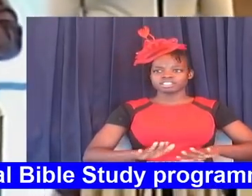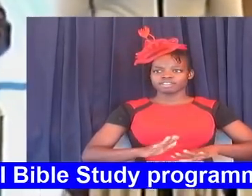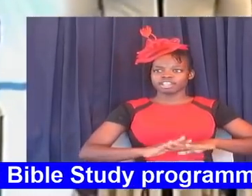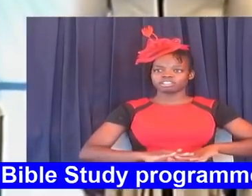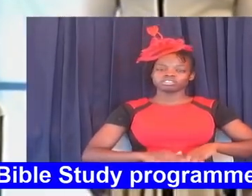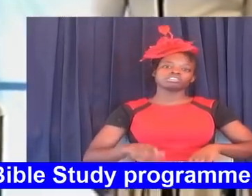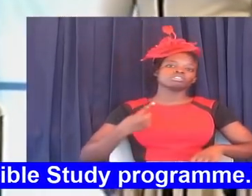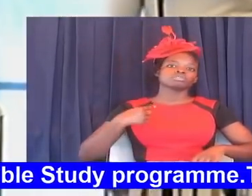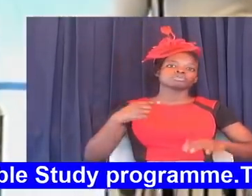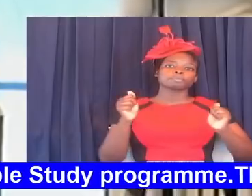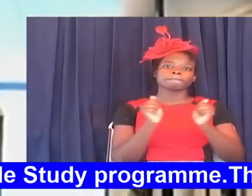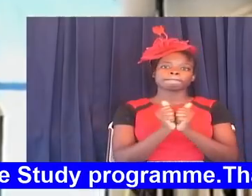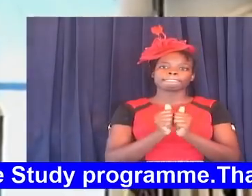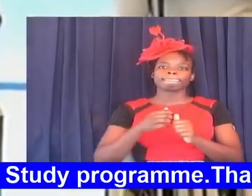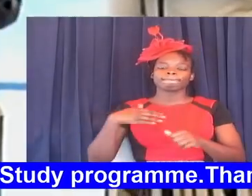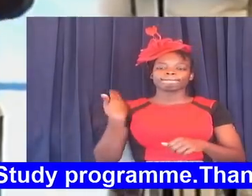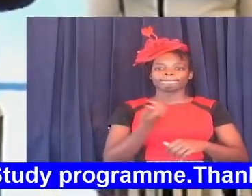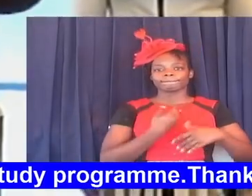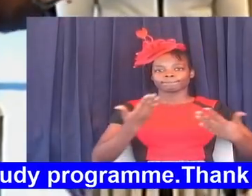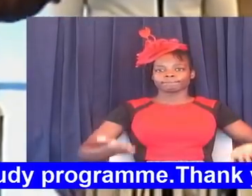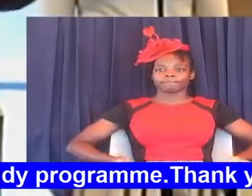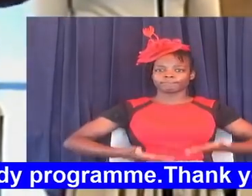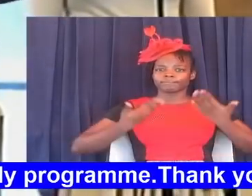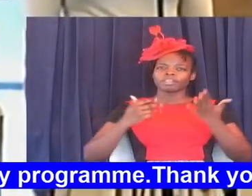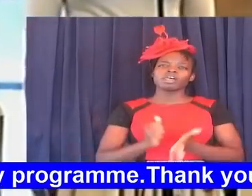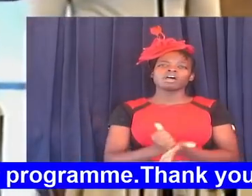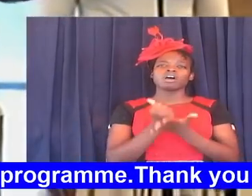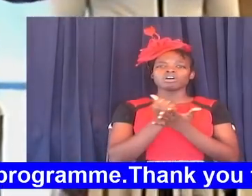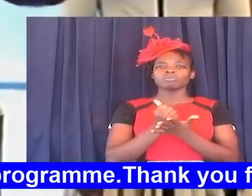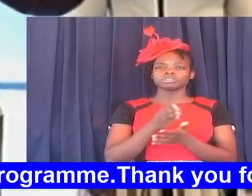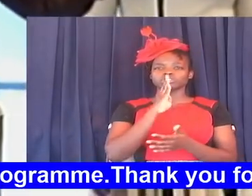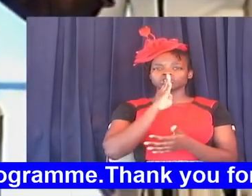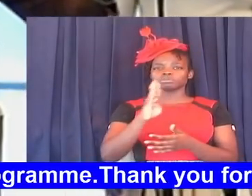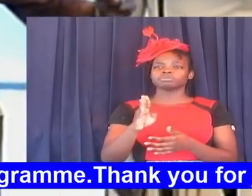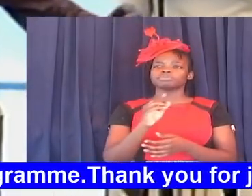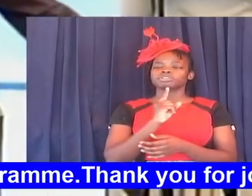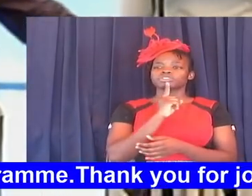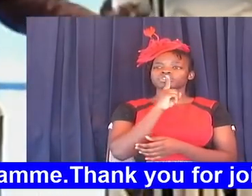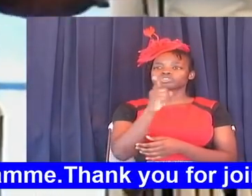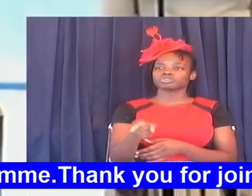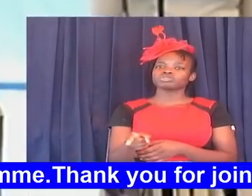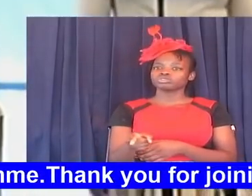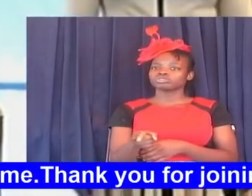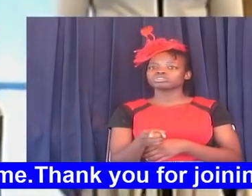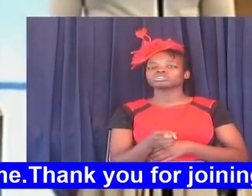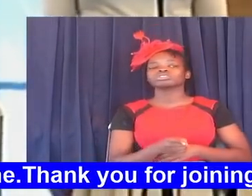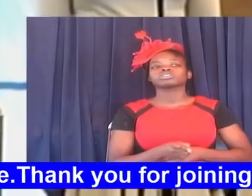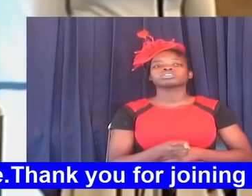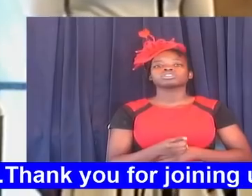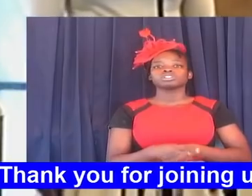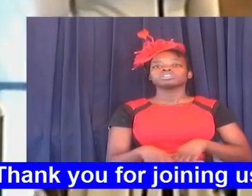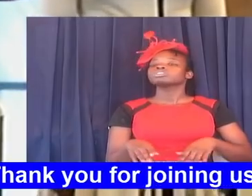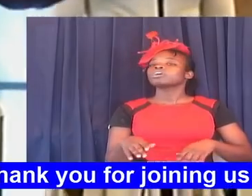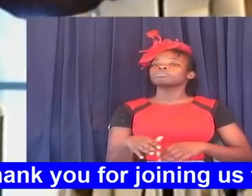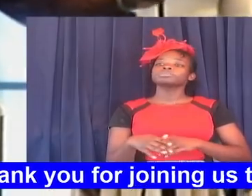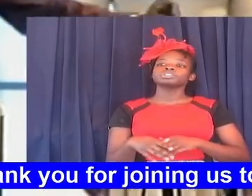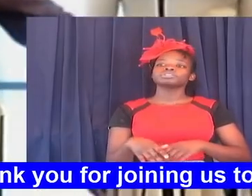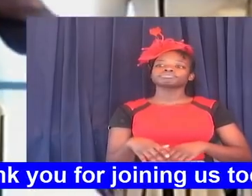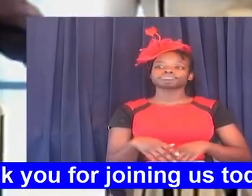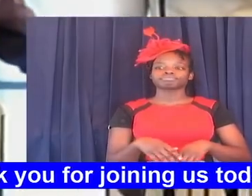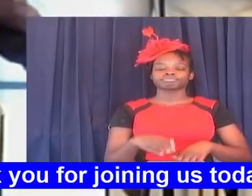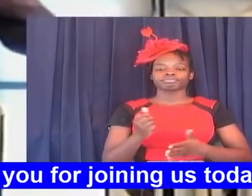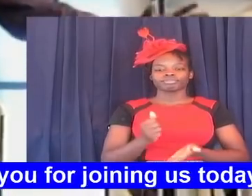Have mercy upon us, Lord. Help us to be truthful in the inward parts. Help us to humble